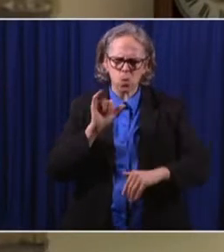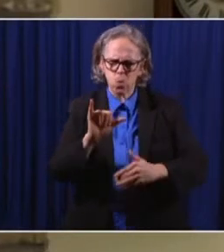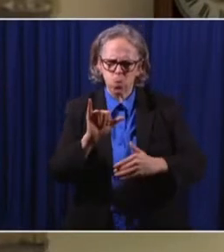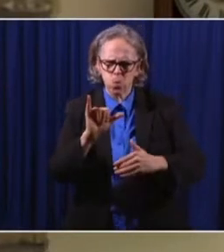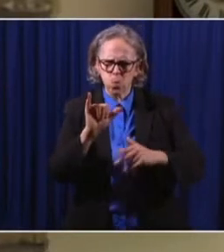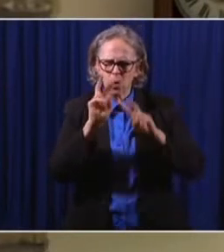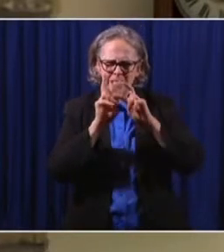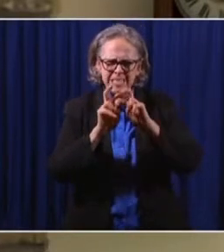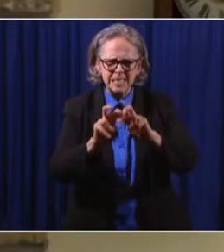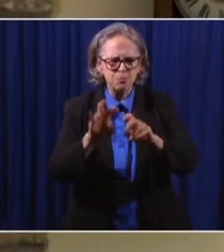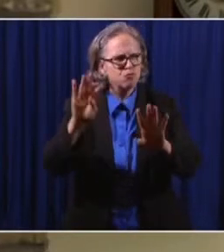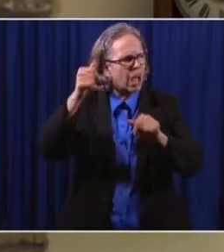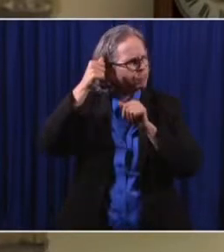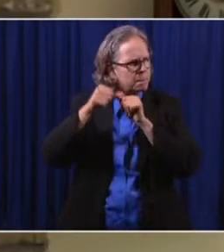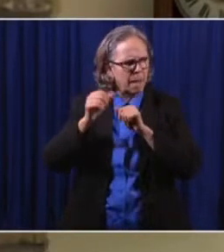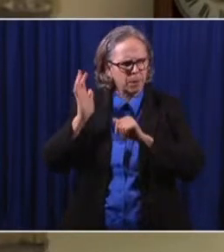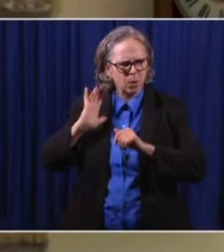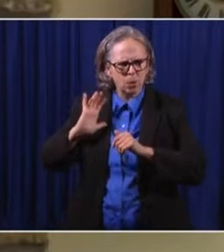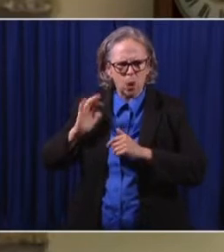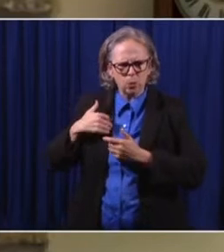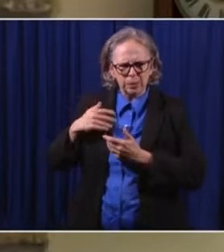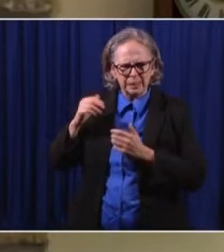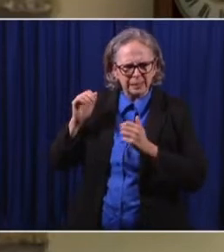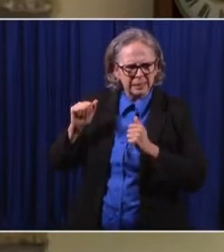back, it was about